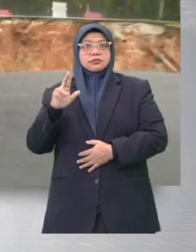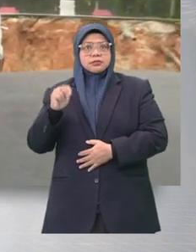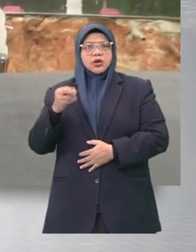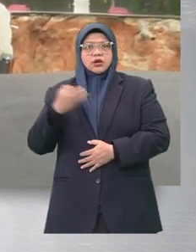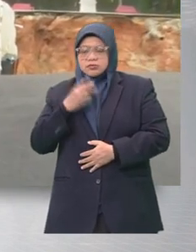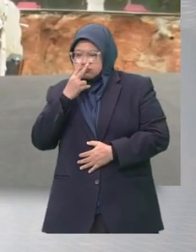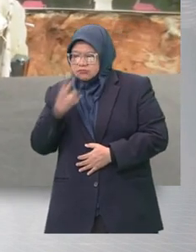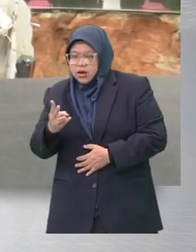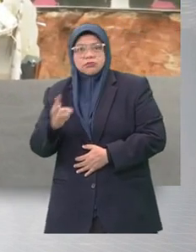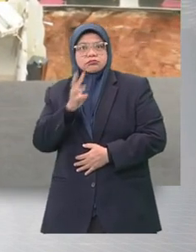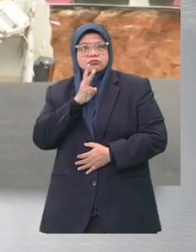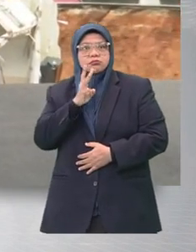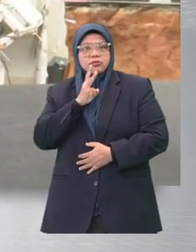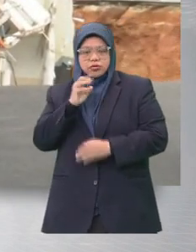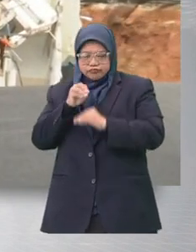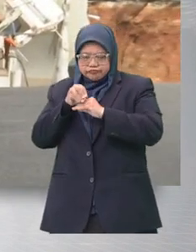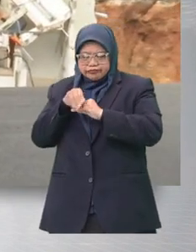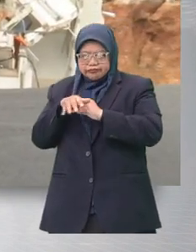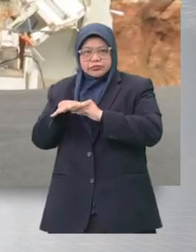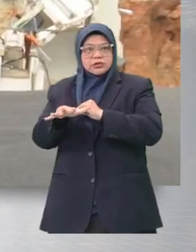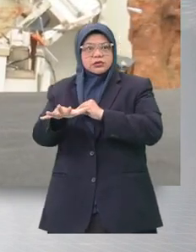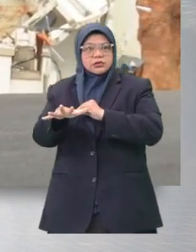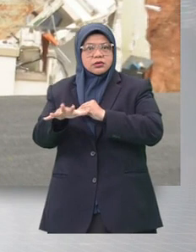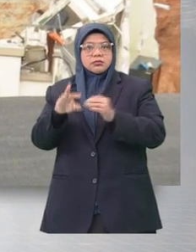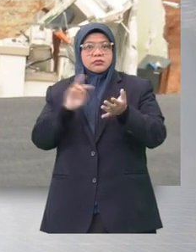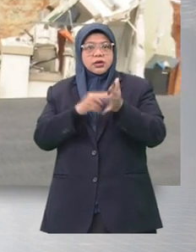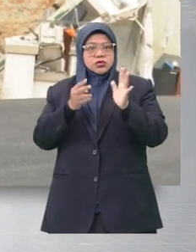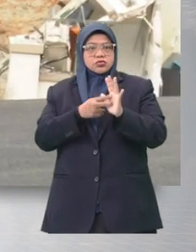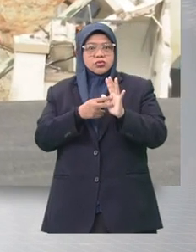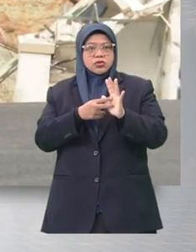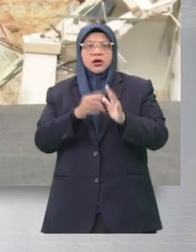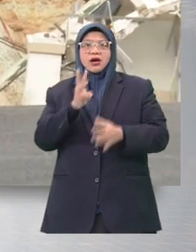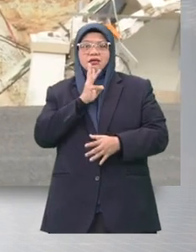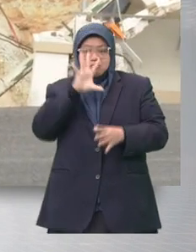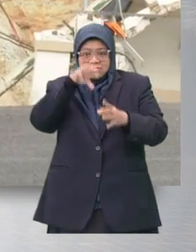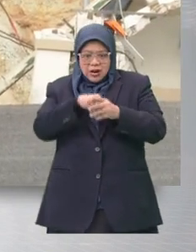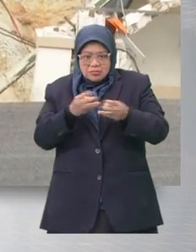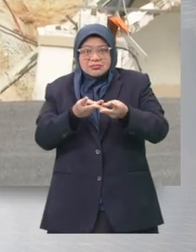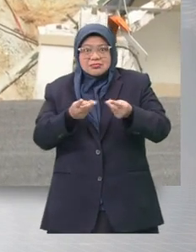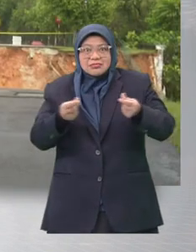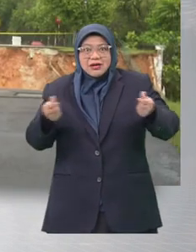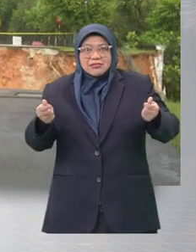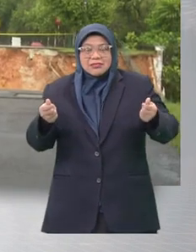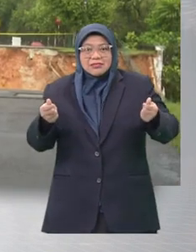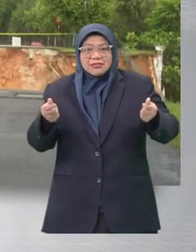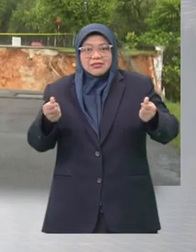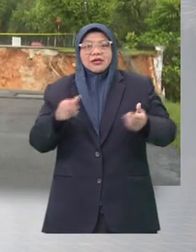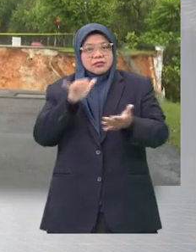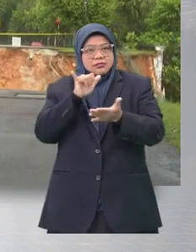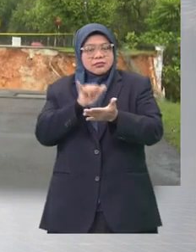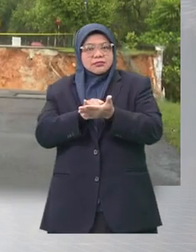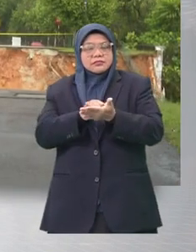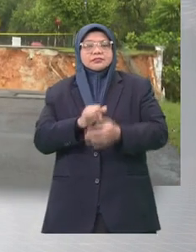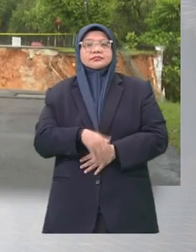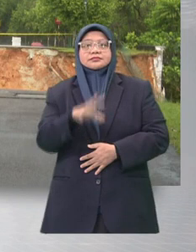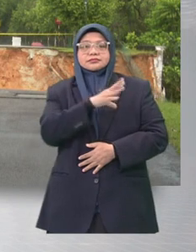air yang keluar. It's not air from a longkang or it's not air, it's just air coming out of the curon.